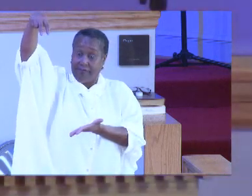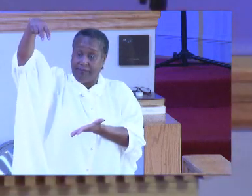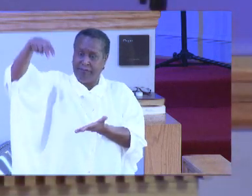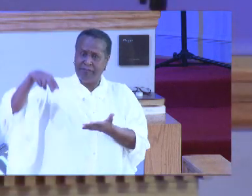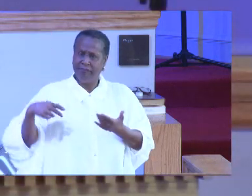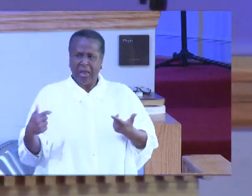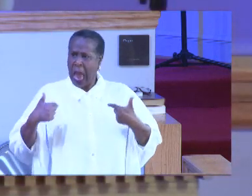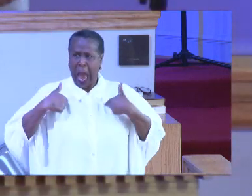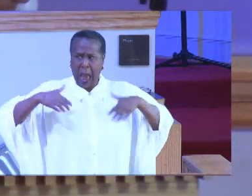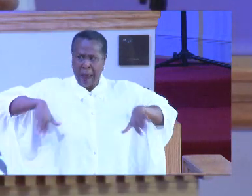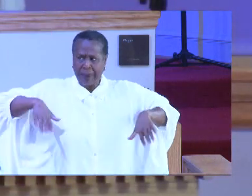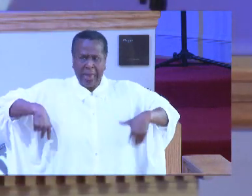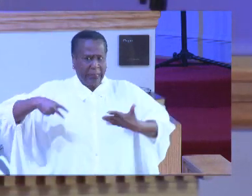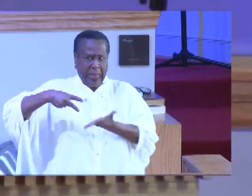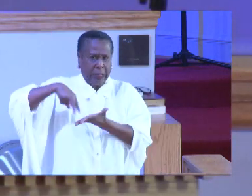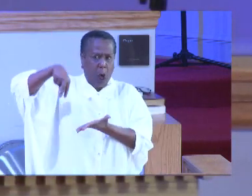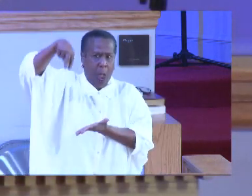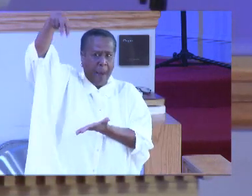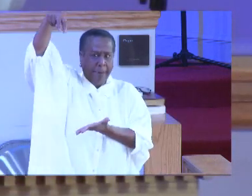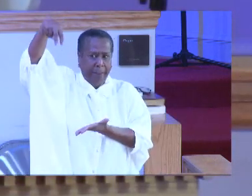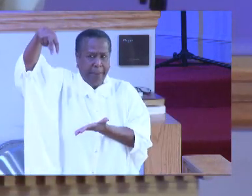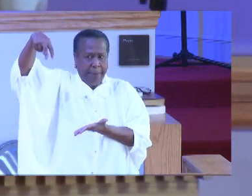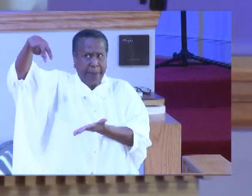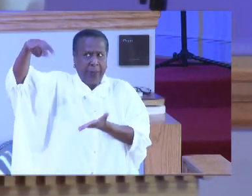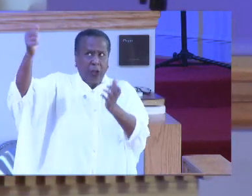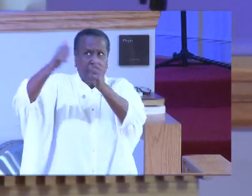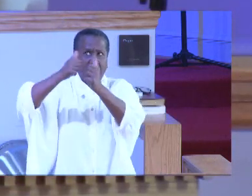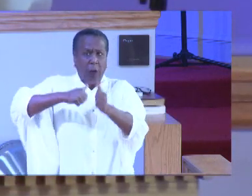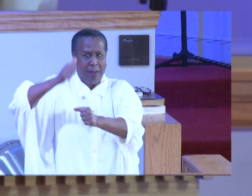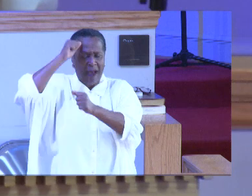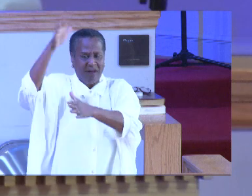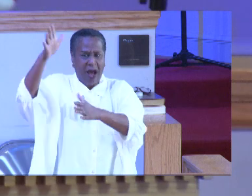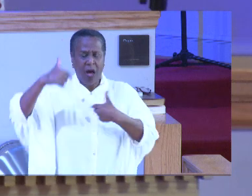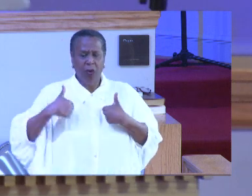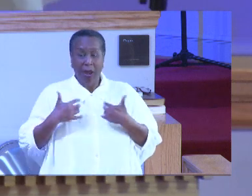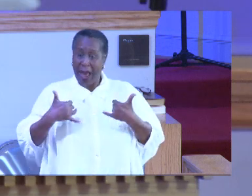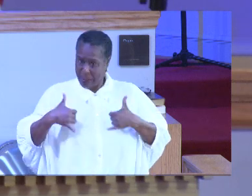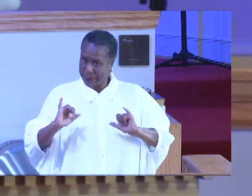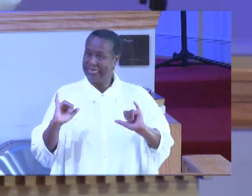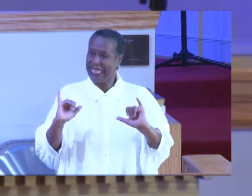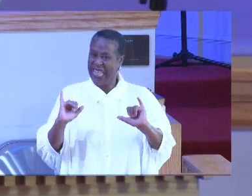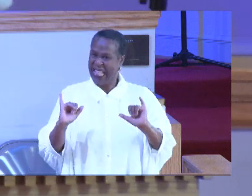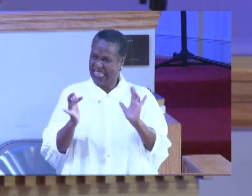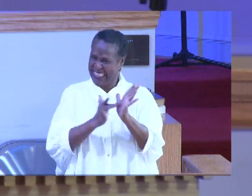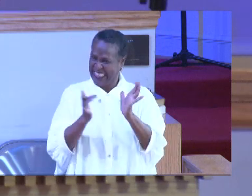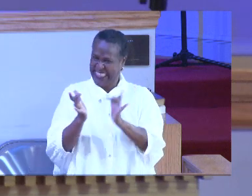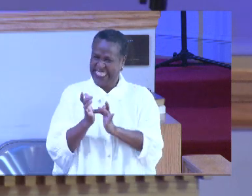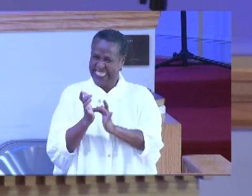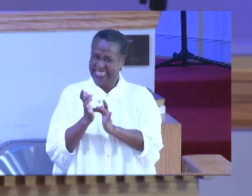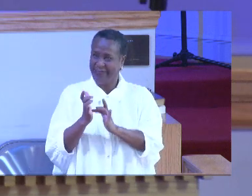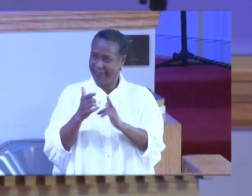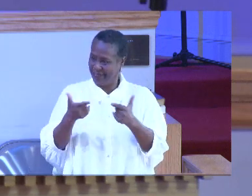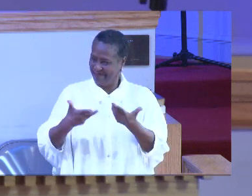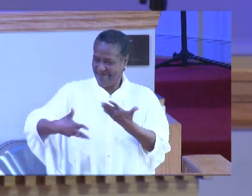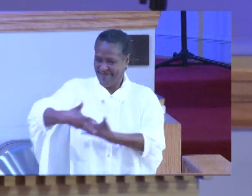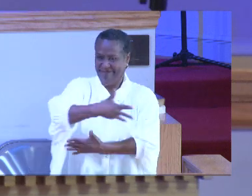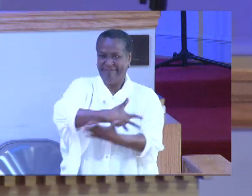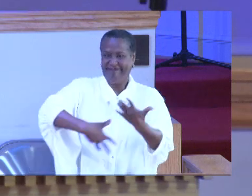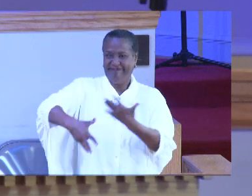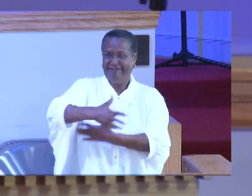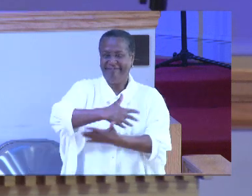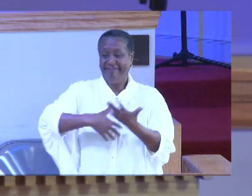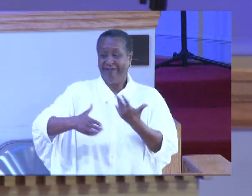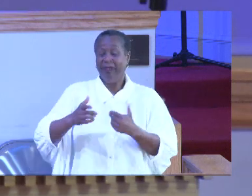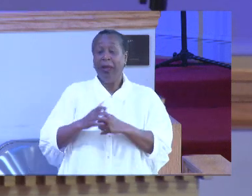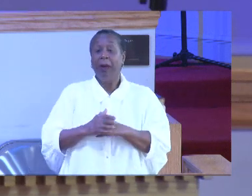I've not yet gone up to be with my Father. I'm still Jesus of Nazareth, and yet to become